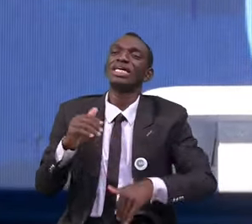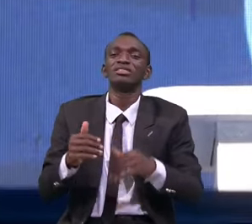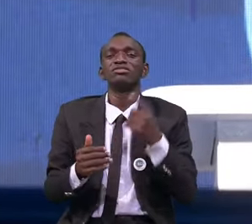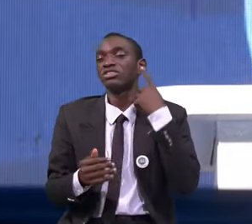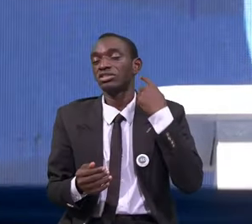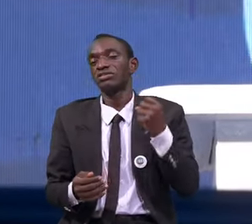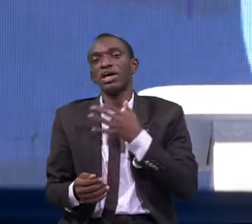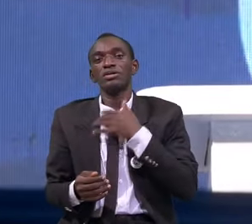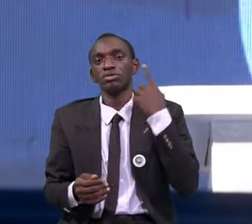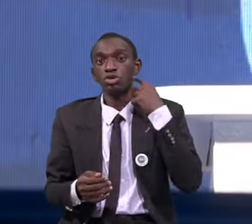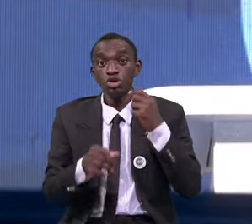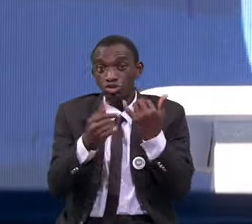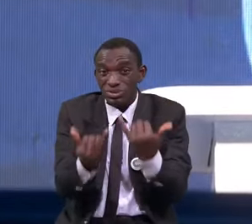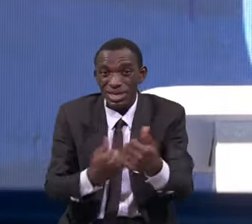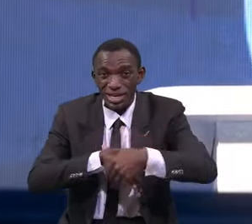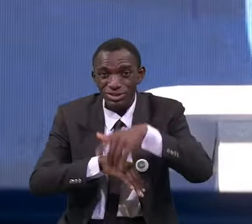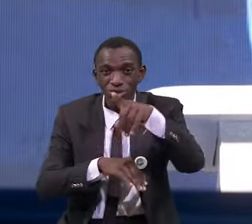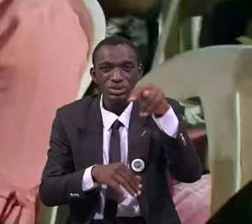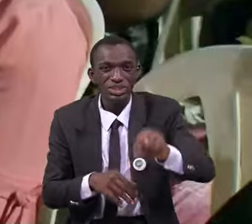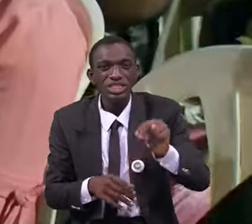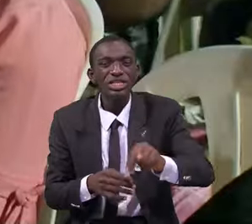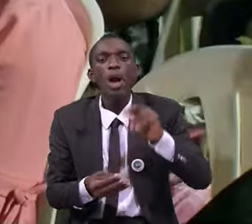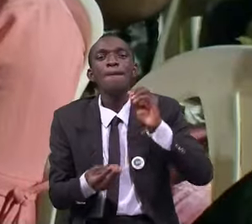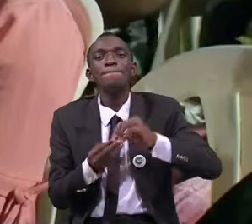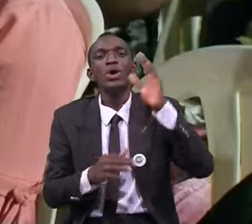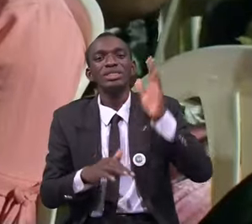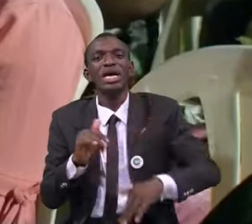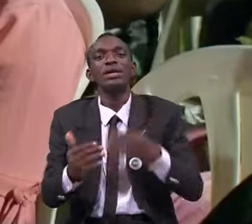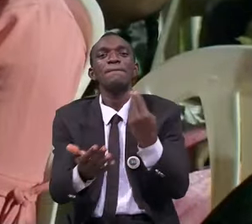Tonight, you need more than silver and gold.